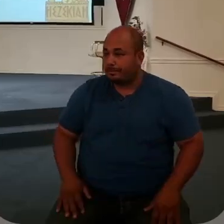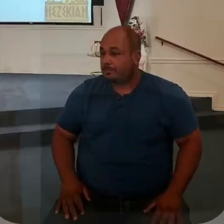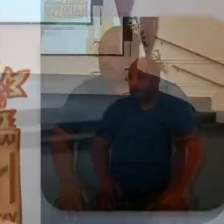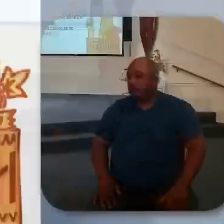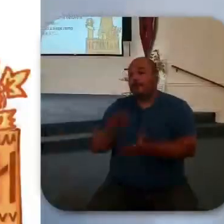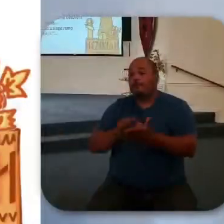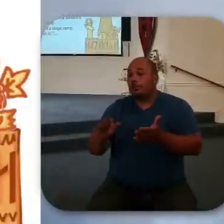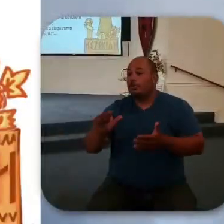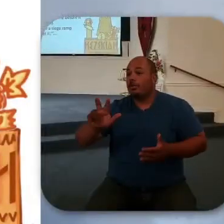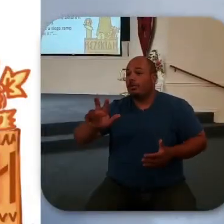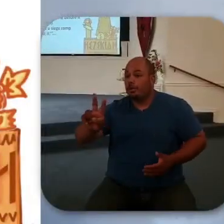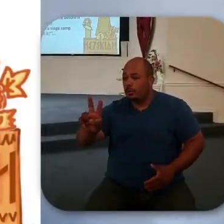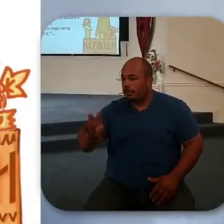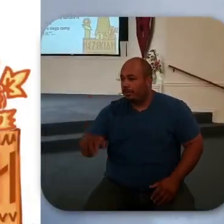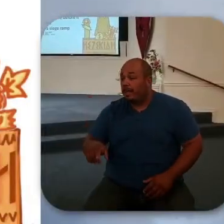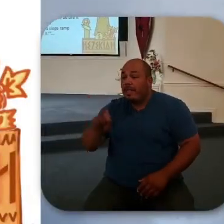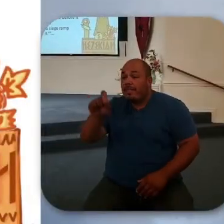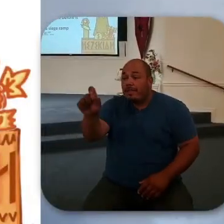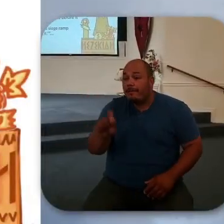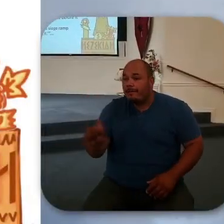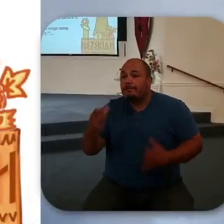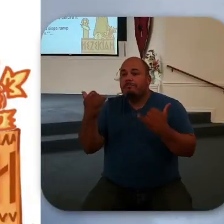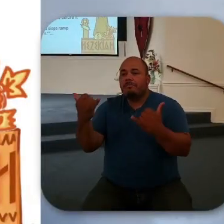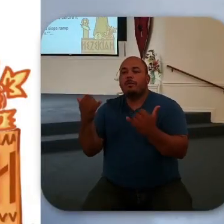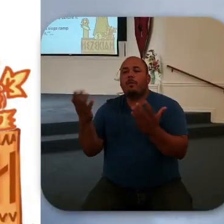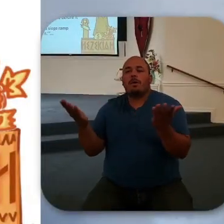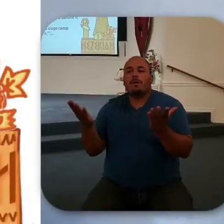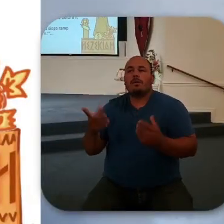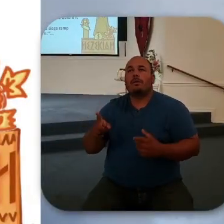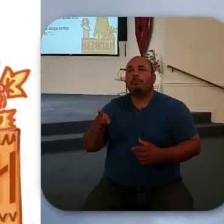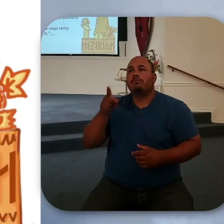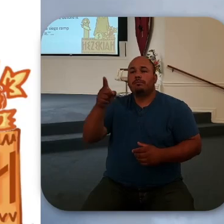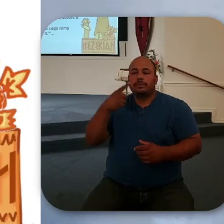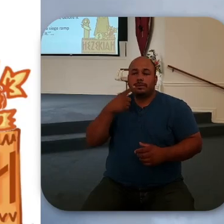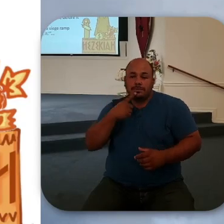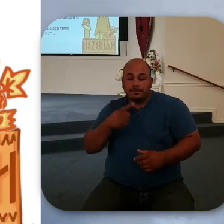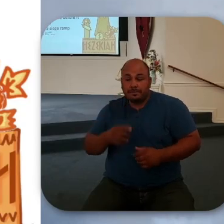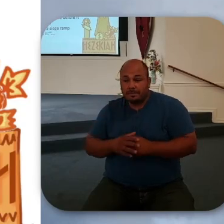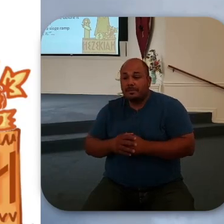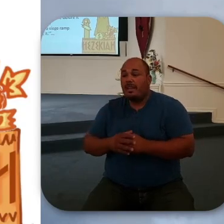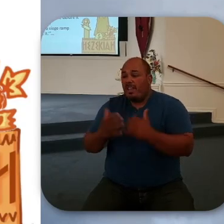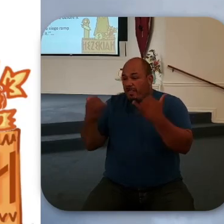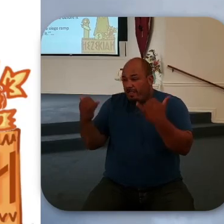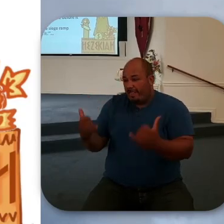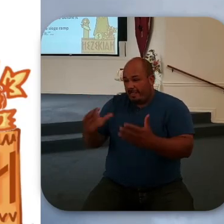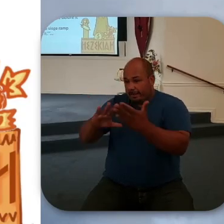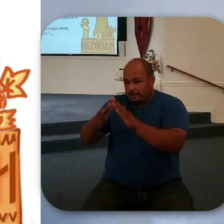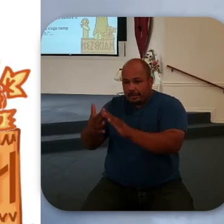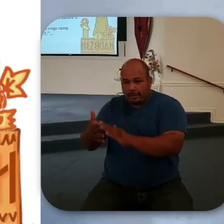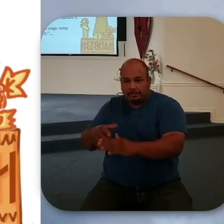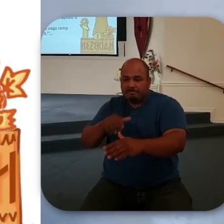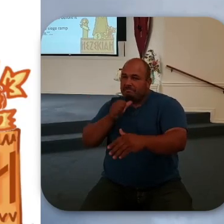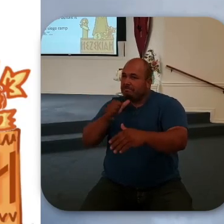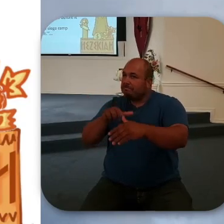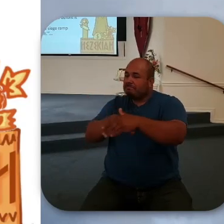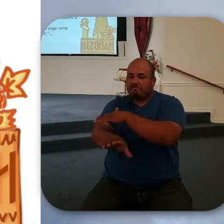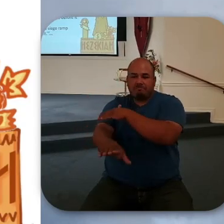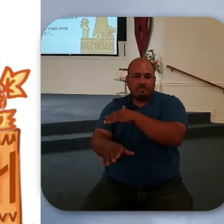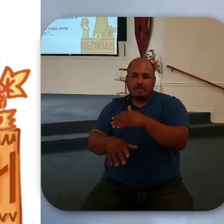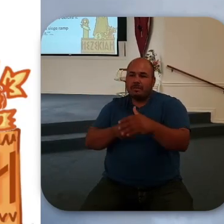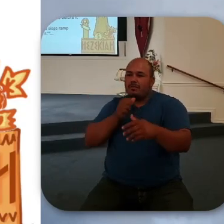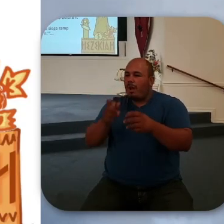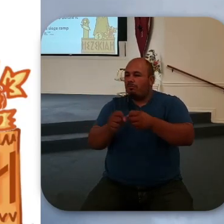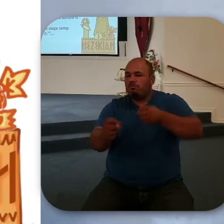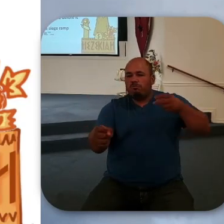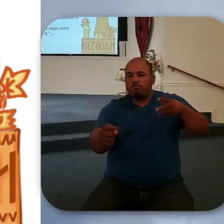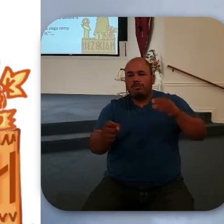is what the Lord says concerning the king of Assyria. He will not enter this city or shoot an arrow here. He will